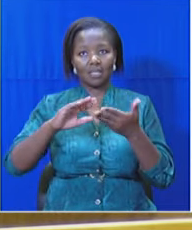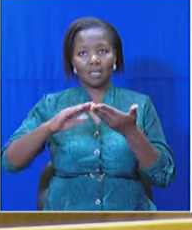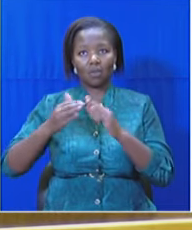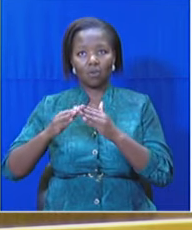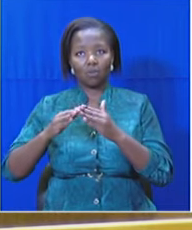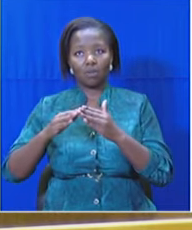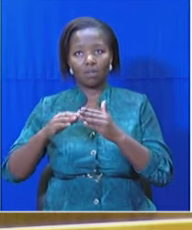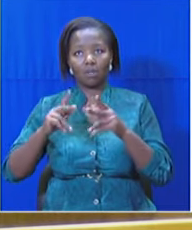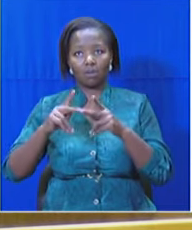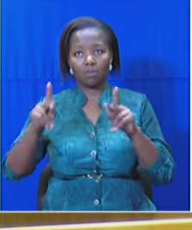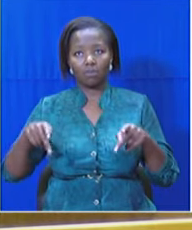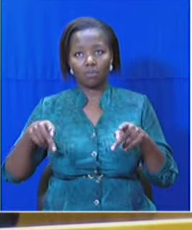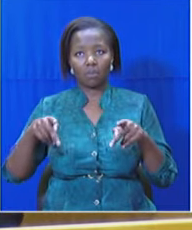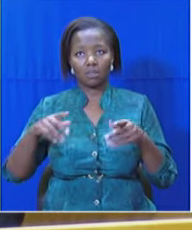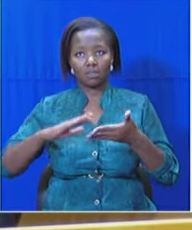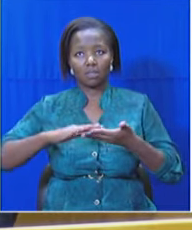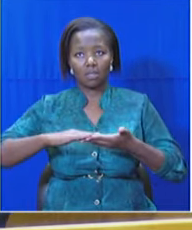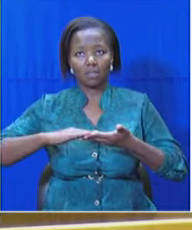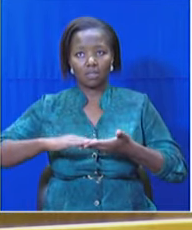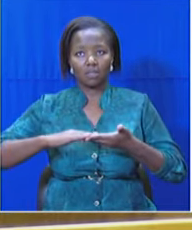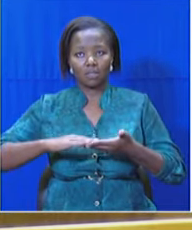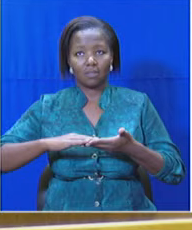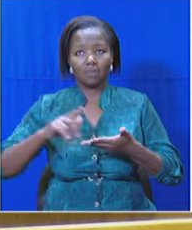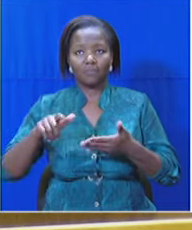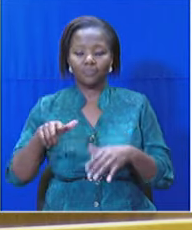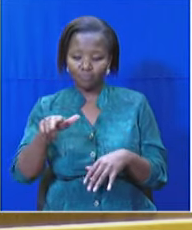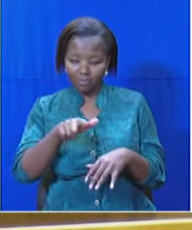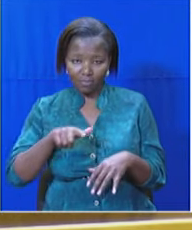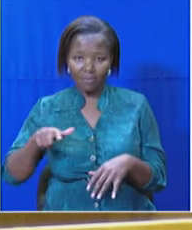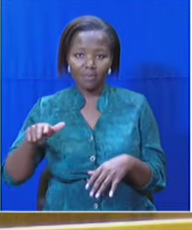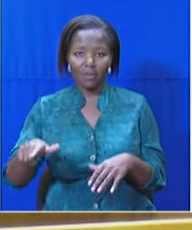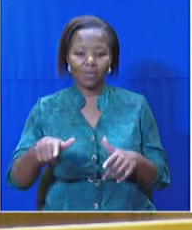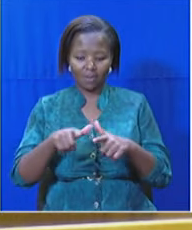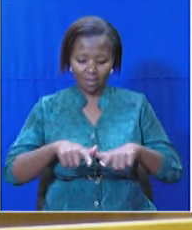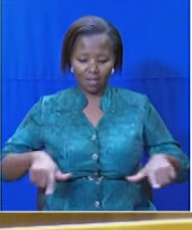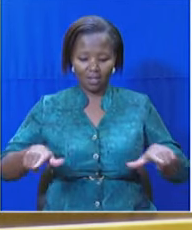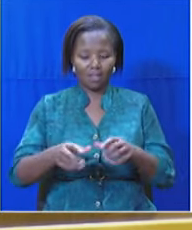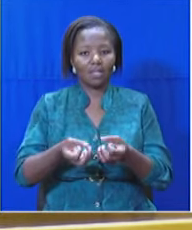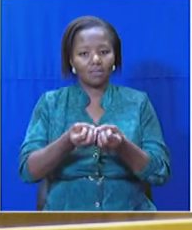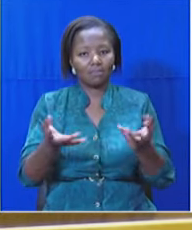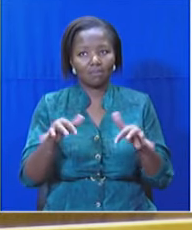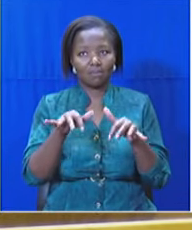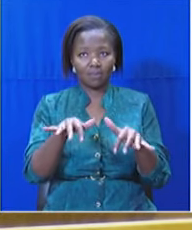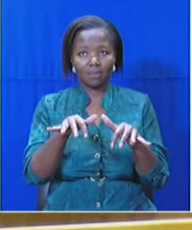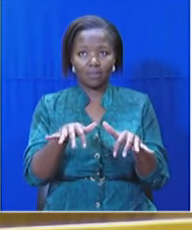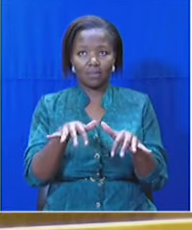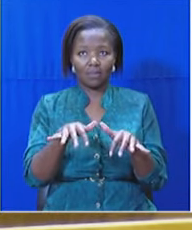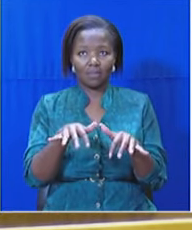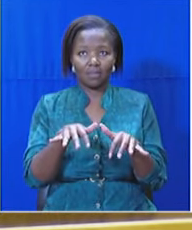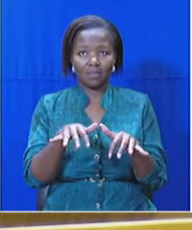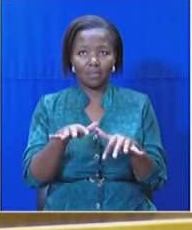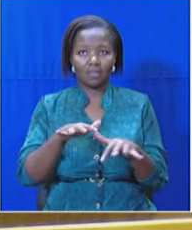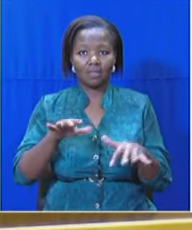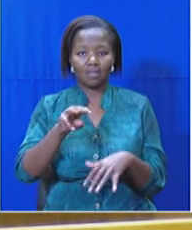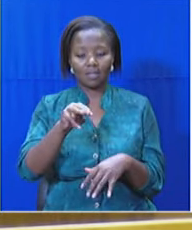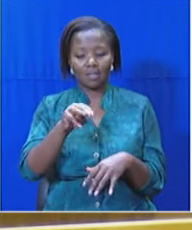Association. The most expensive local land redistribution deal